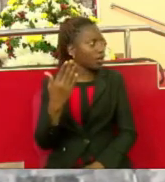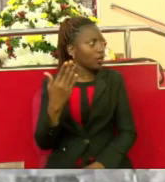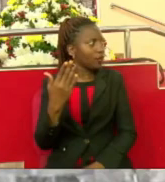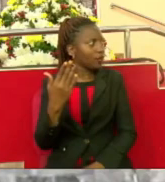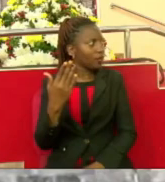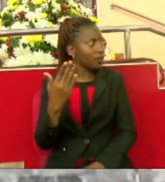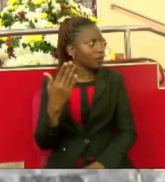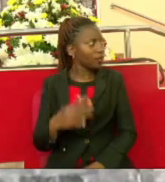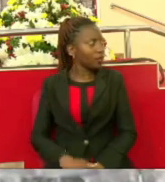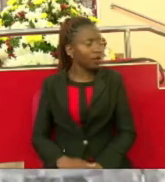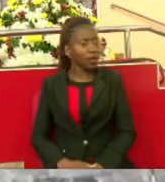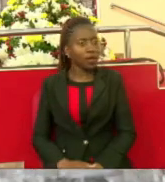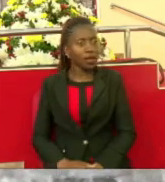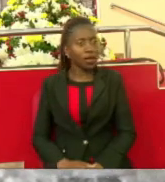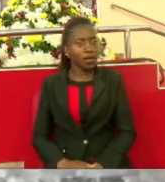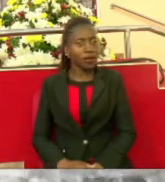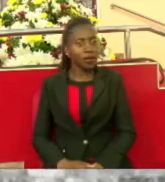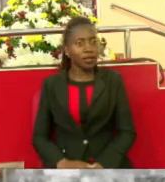Oh, I'm forgetting. Dinah.